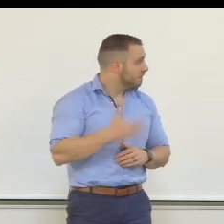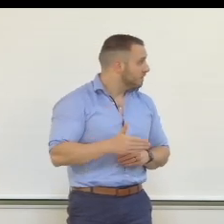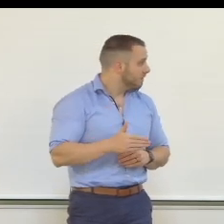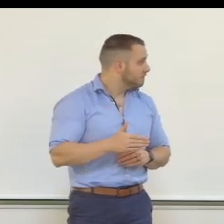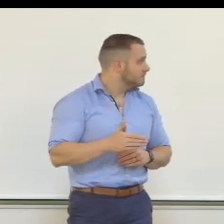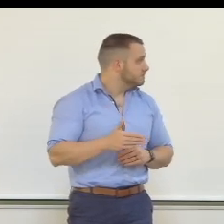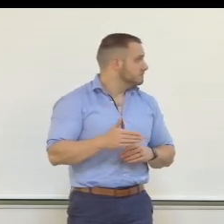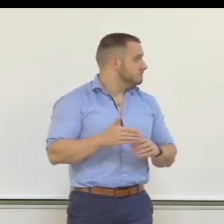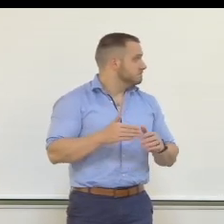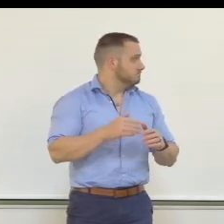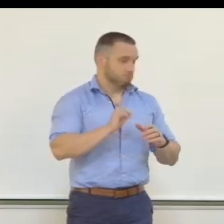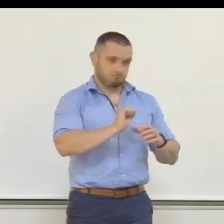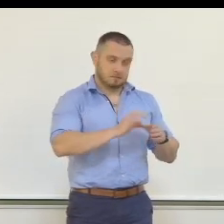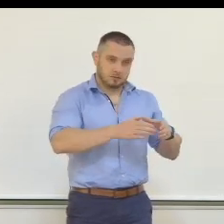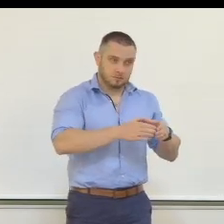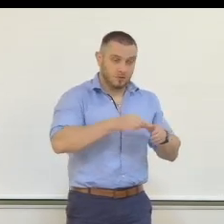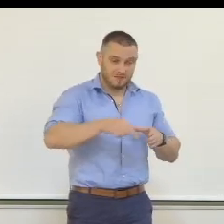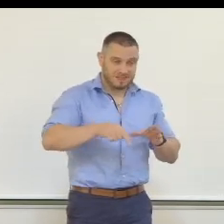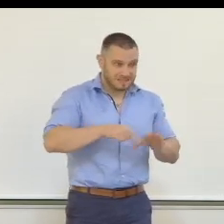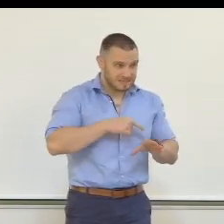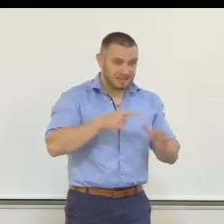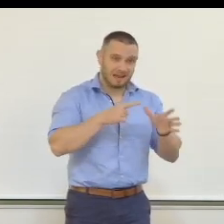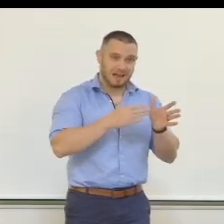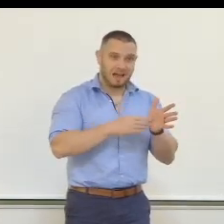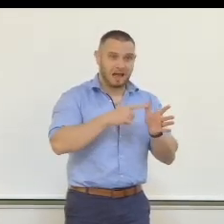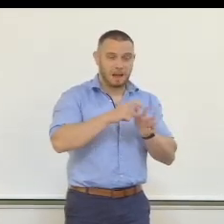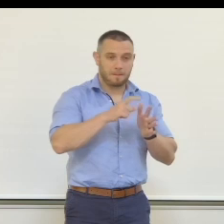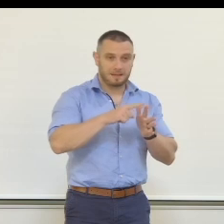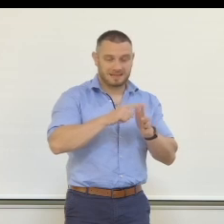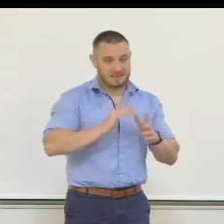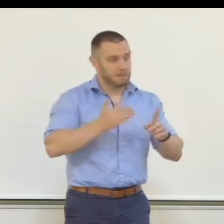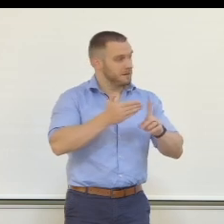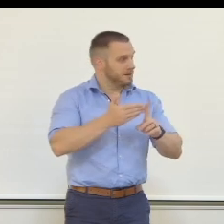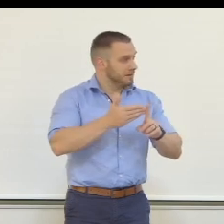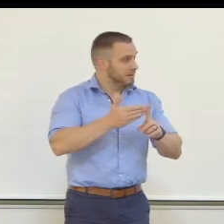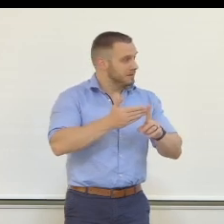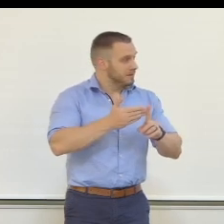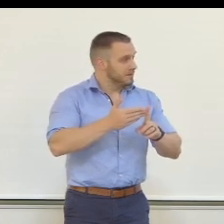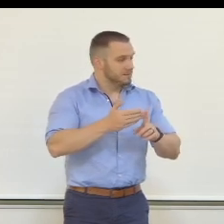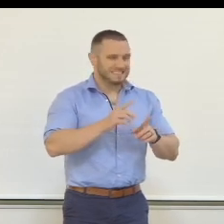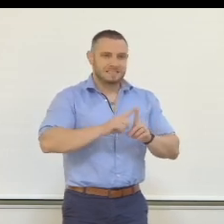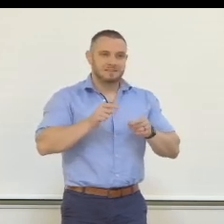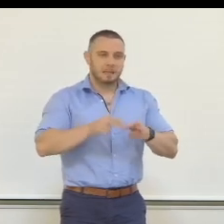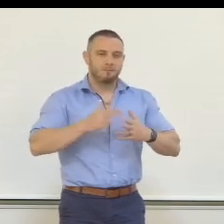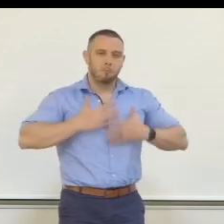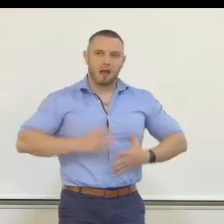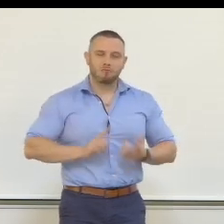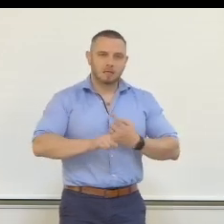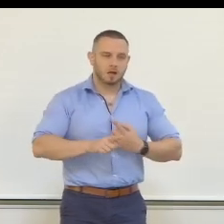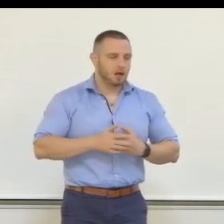ÖVF. So this year for the MAD mission, we had not that photobioreactor, but